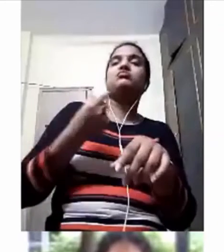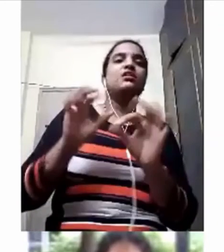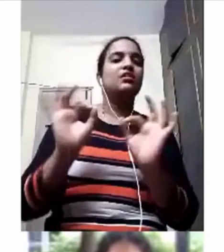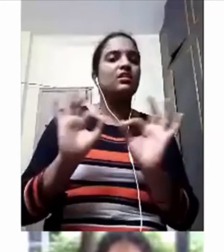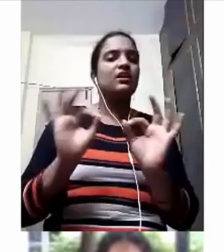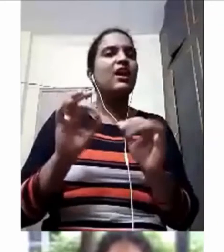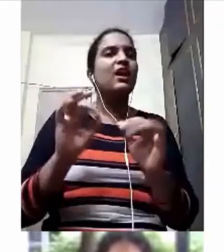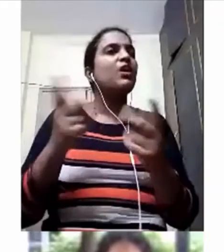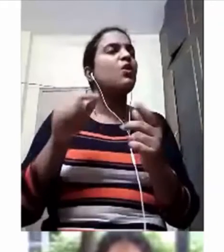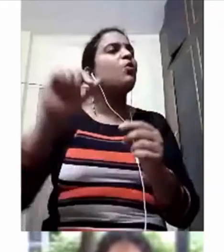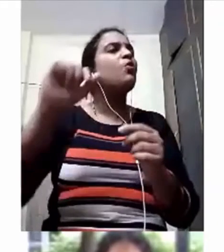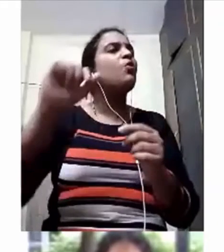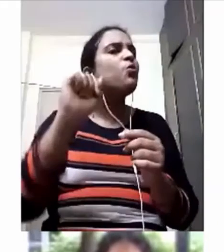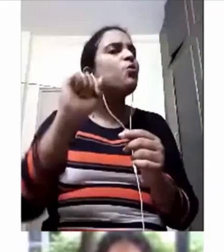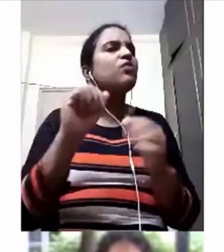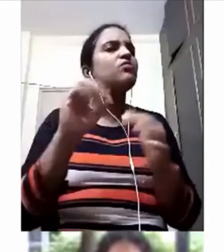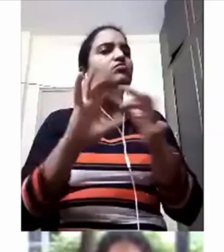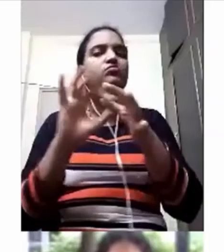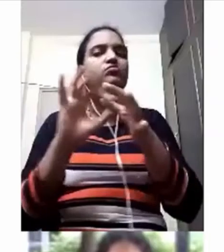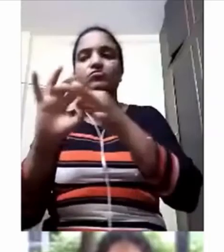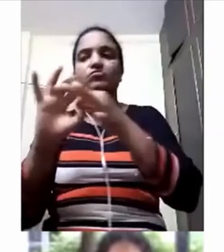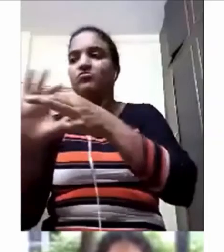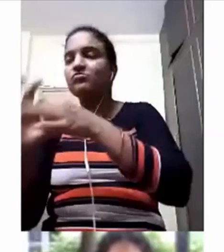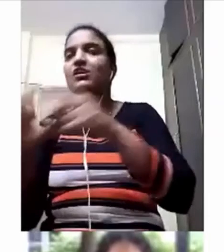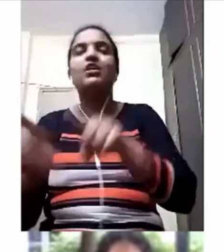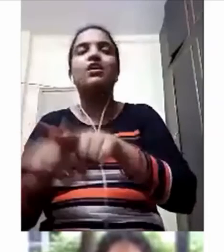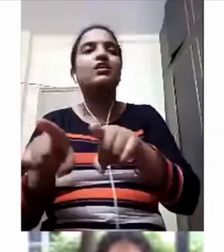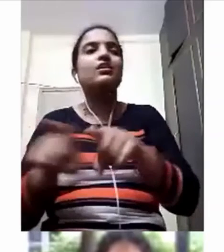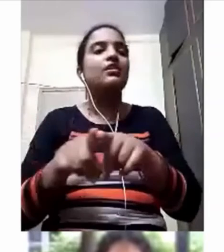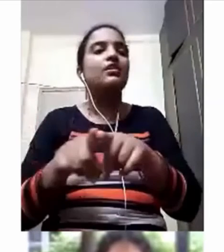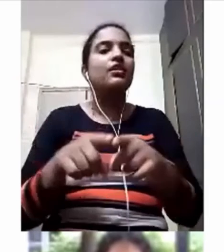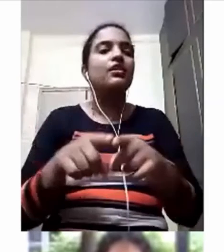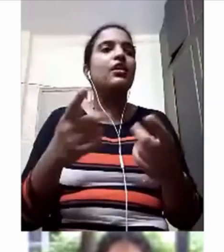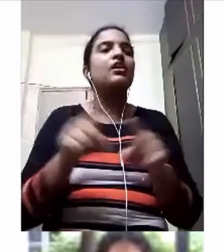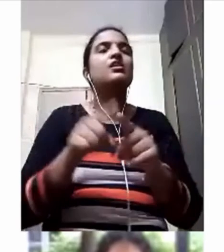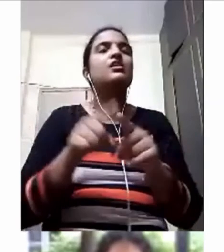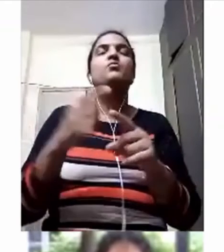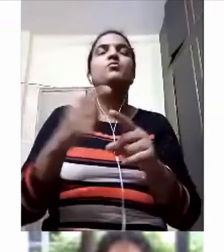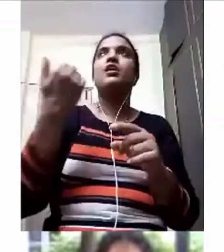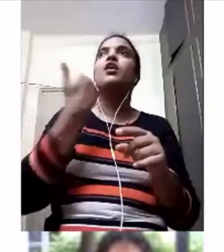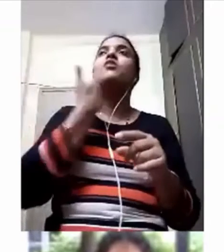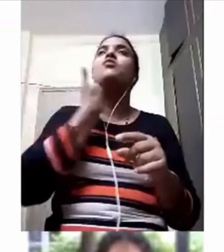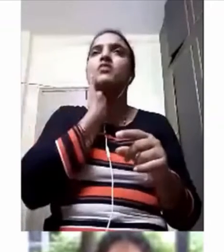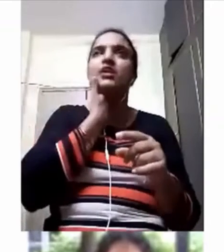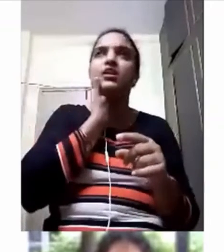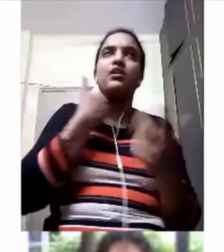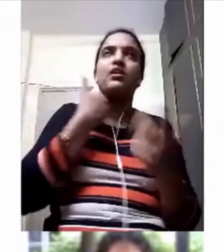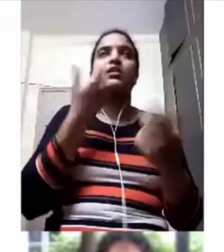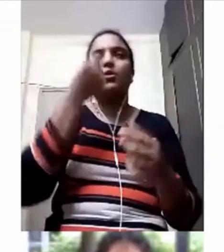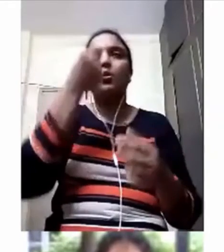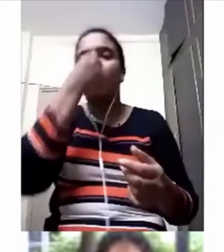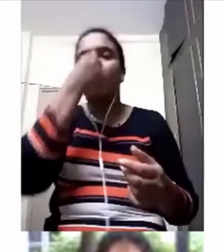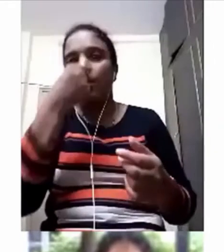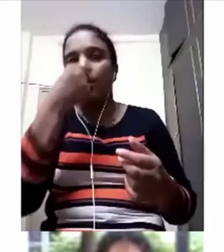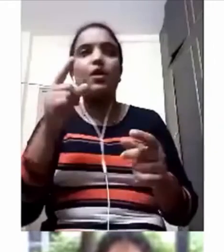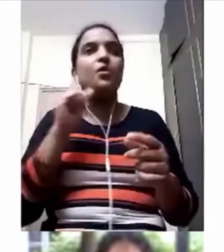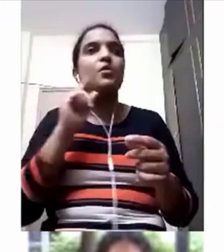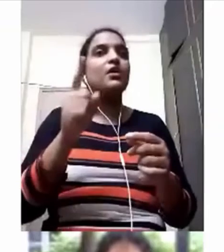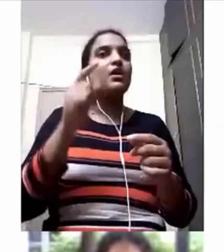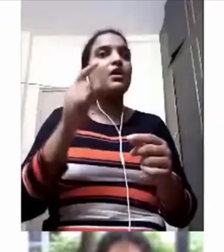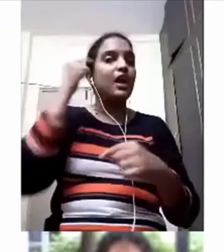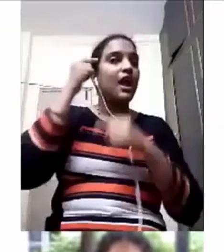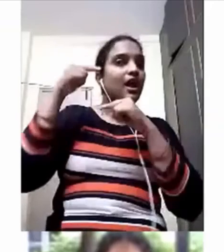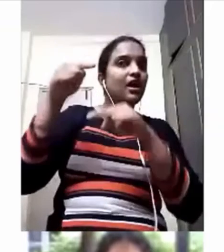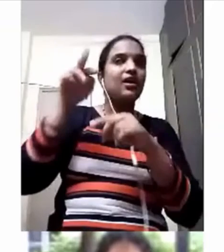ailment element to it, like fever or cold or something. And autism is not an ailment.